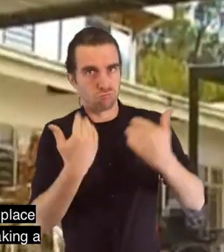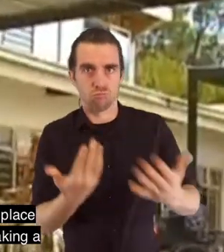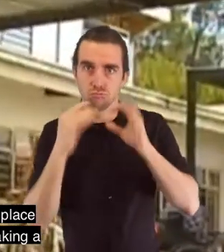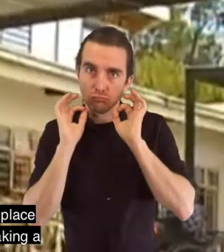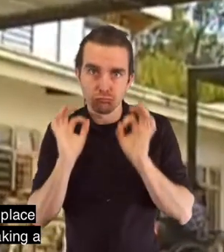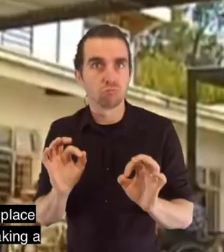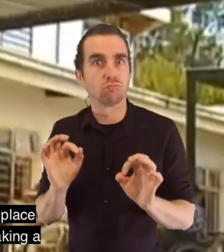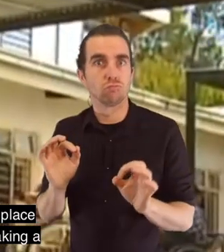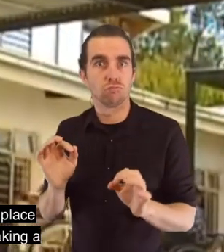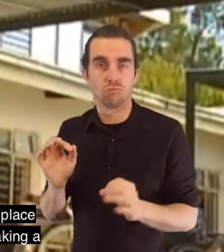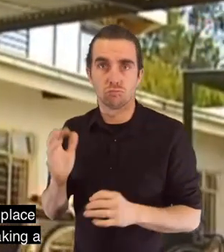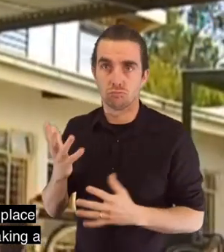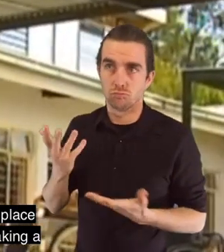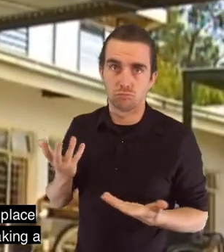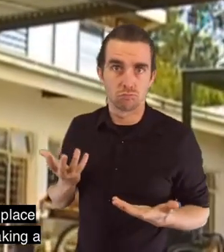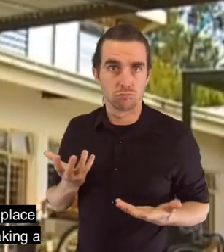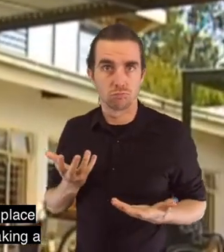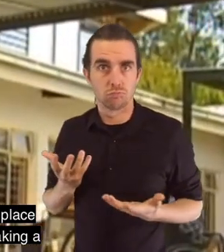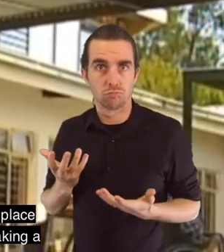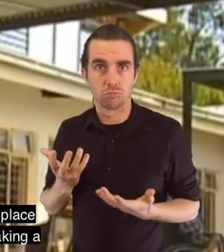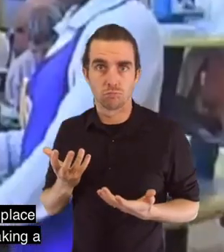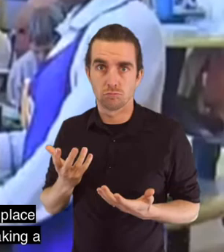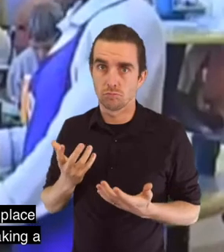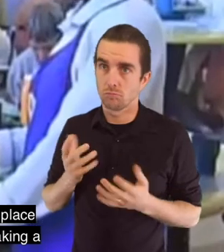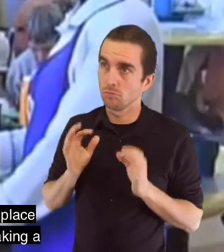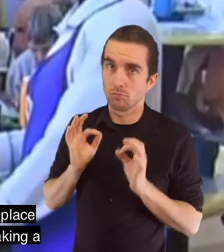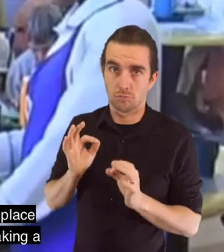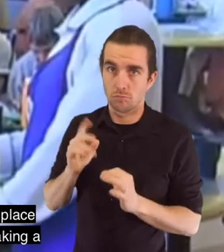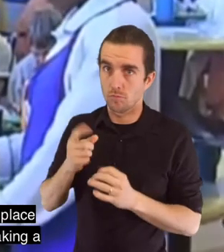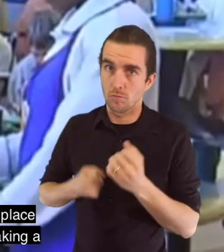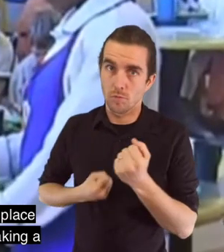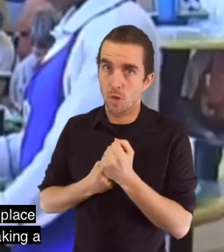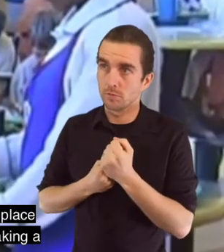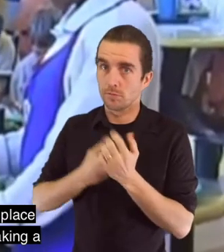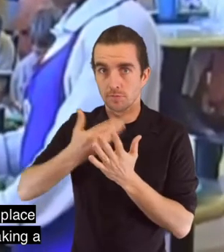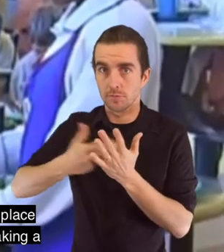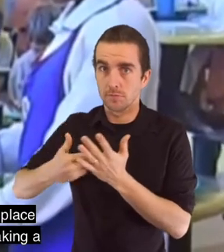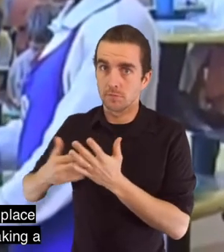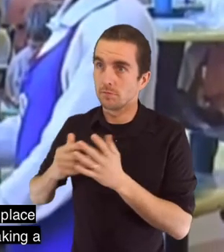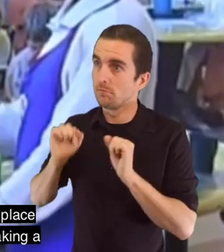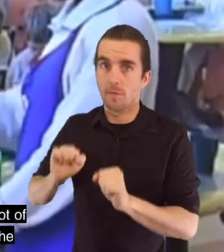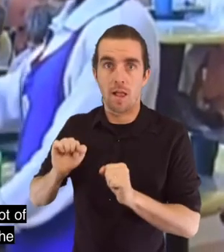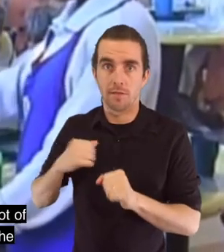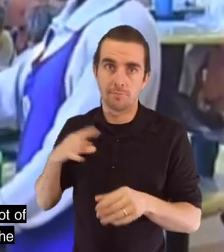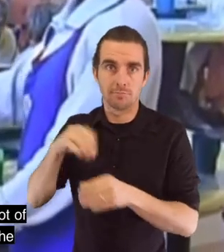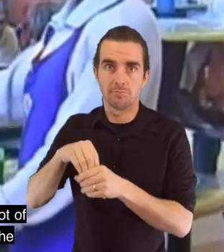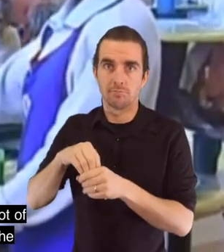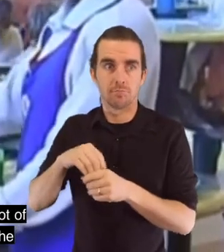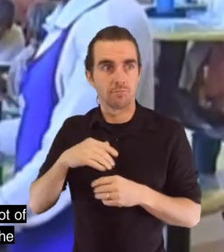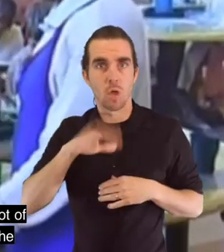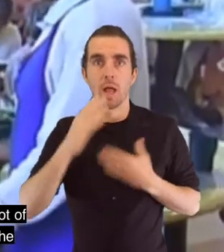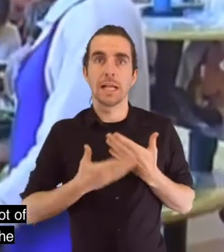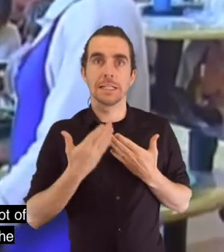legislative pieces that are in place that speaks towards, you know, making a disabled person's